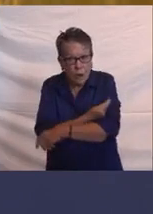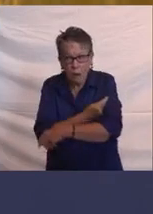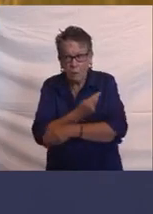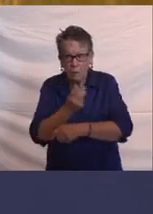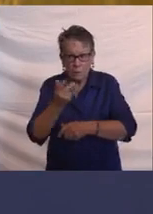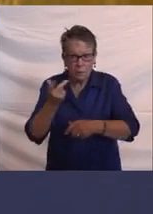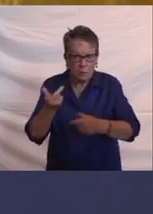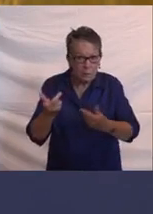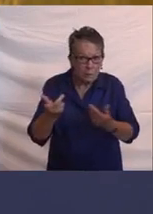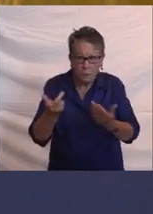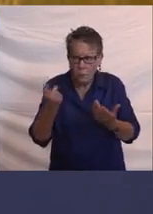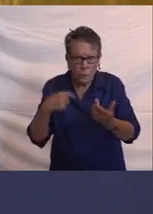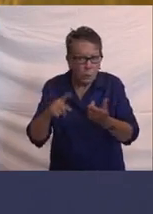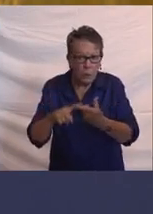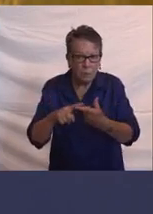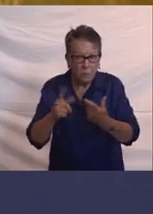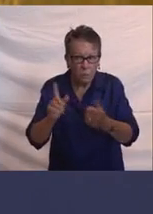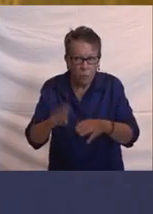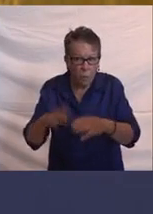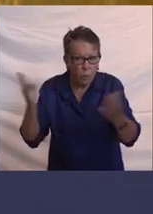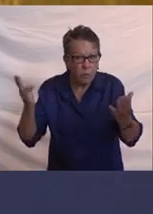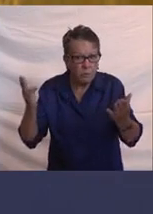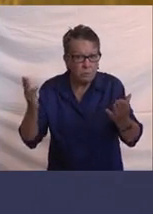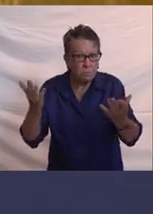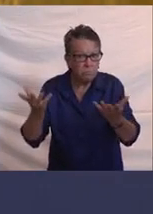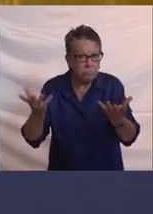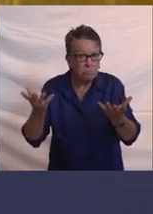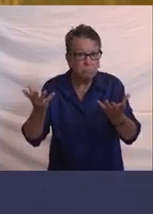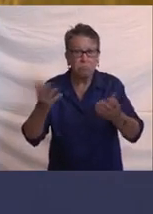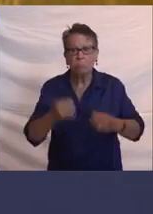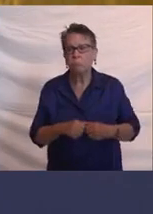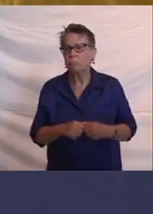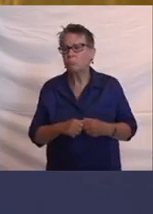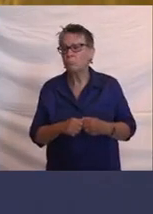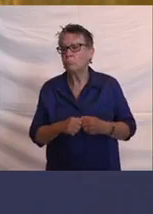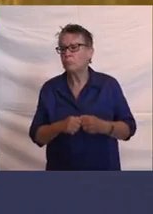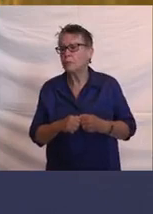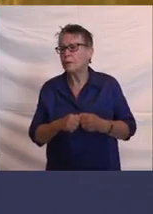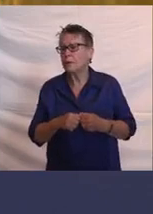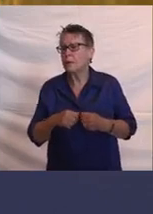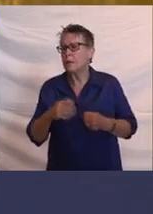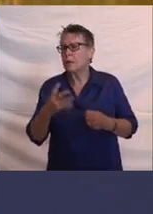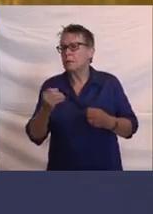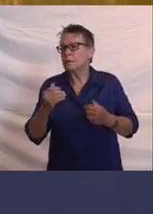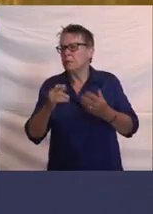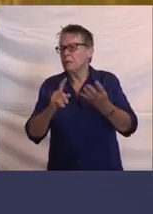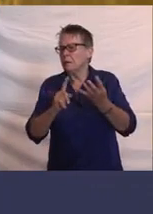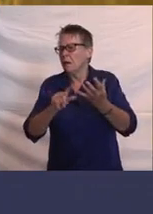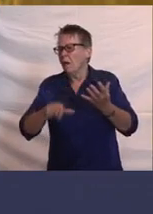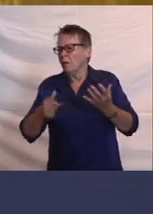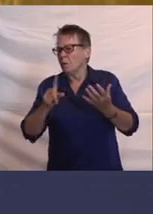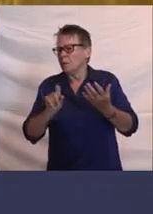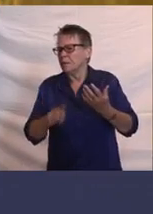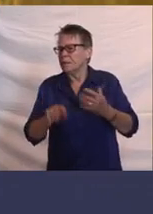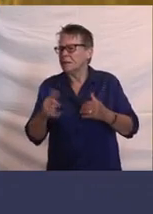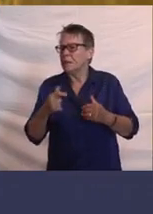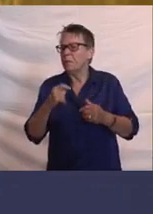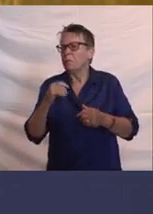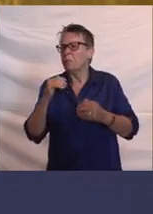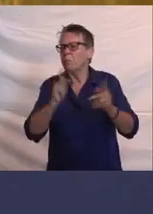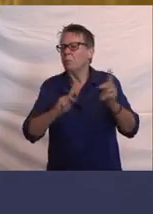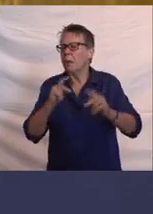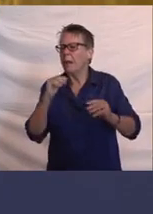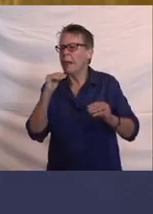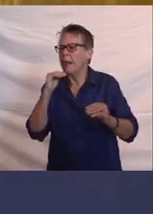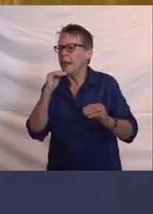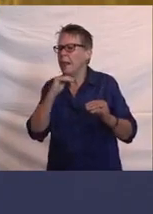Anecdotally, there's been reports around the country of people like lying to get a booster shot, saying, I guess,